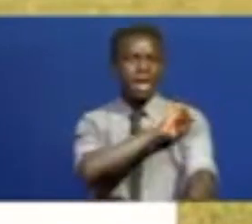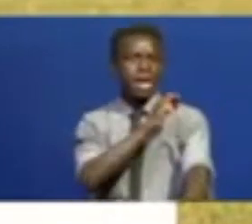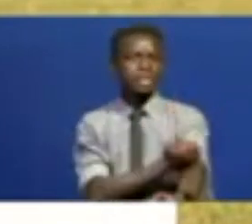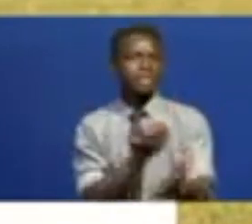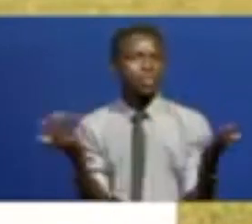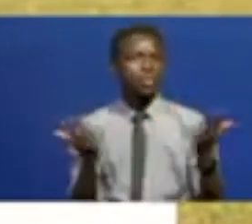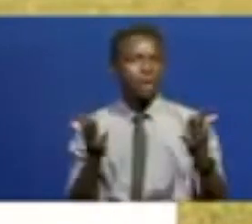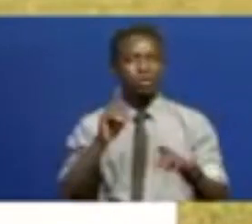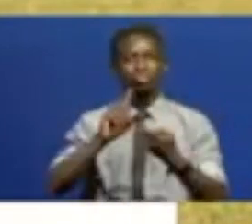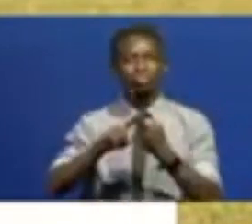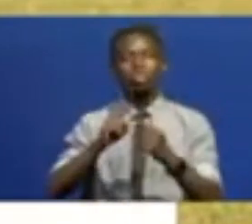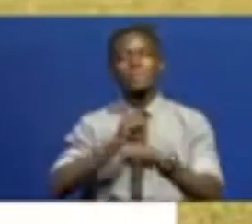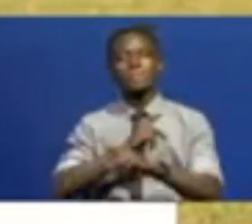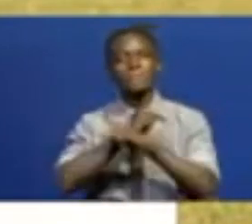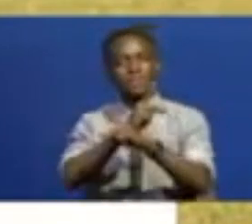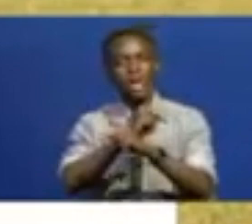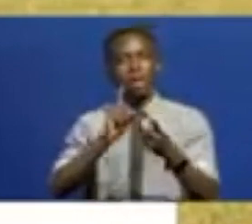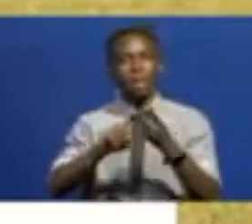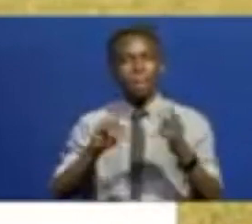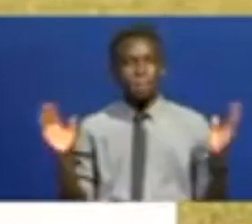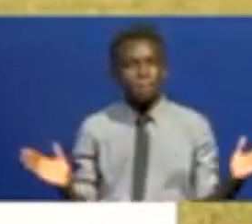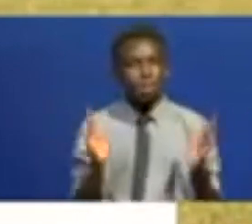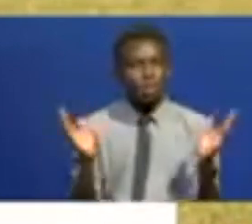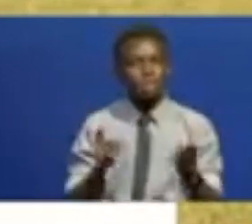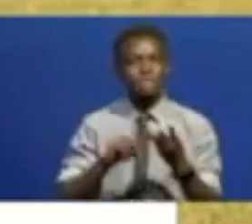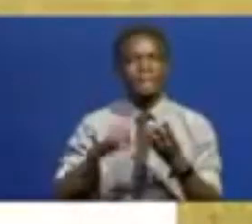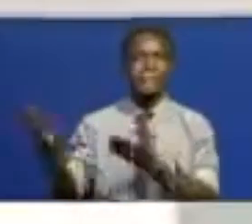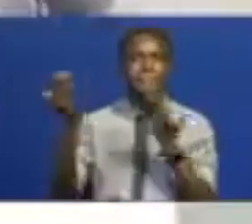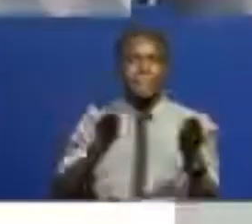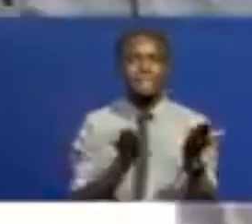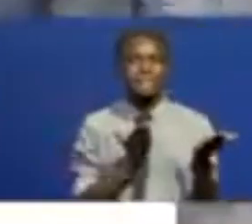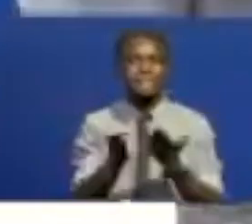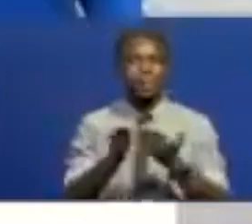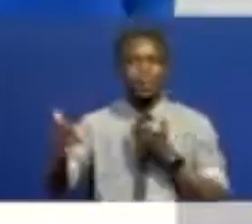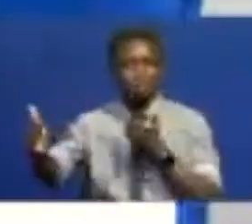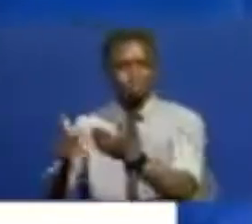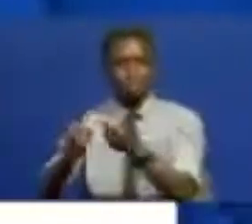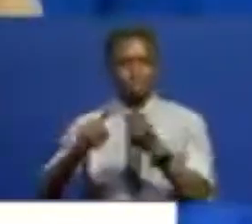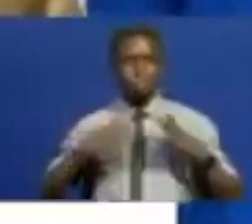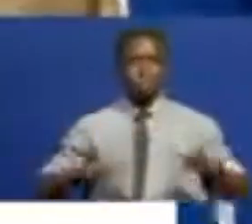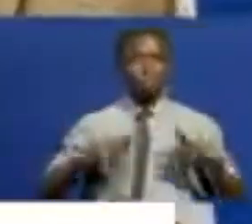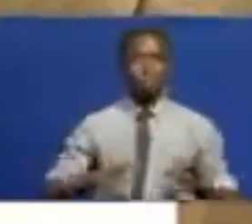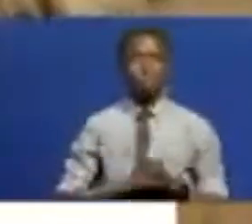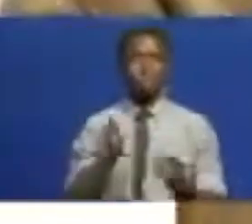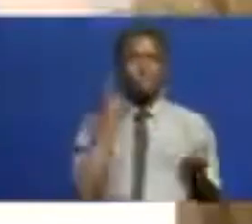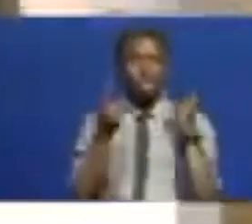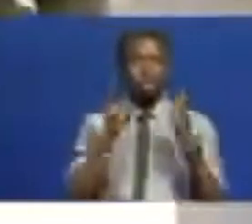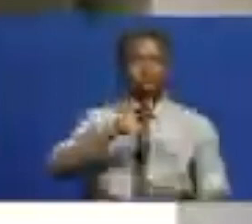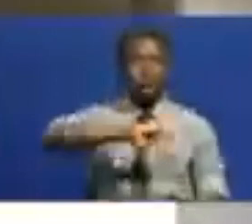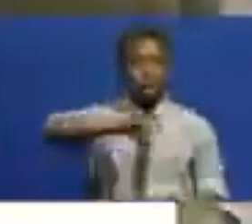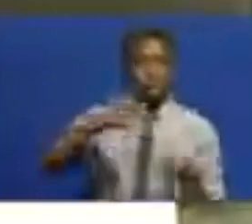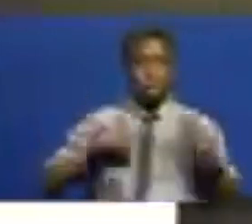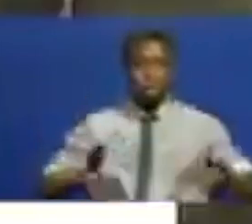preventive, promotive, and bringing services closer to the people. Kericho County residents